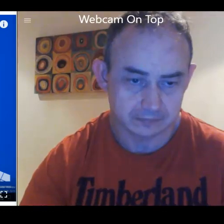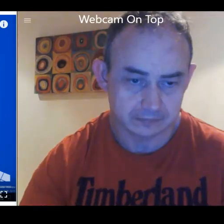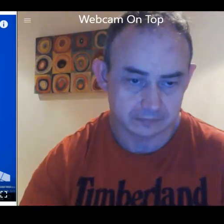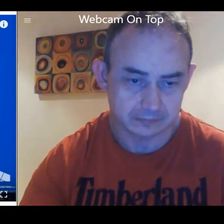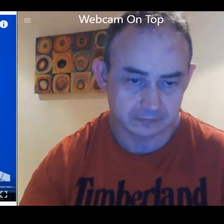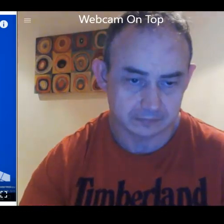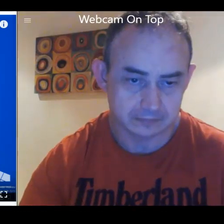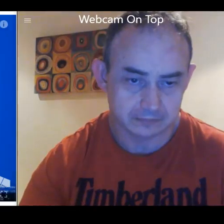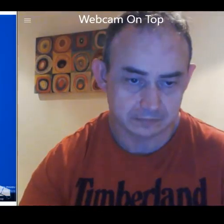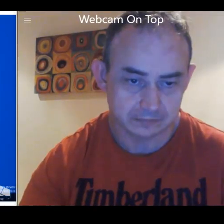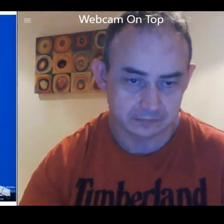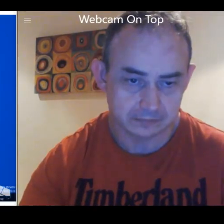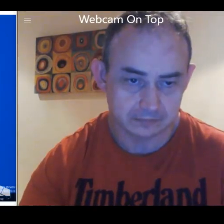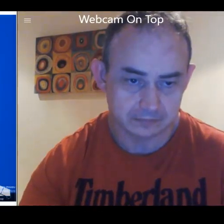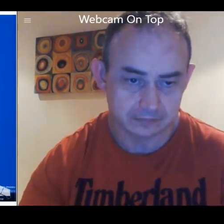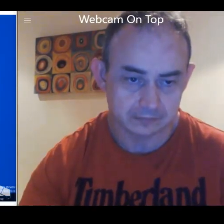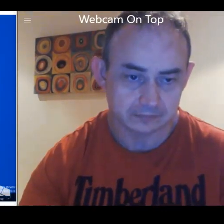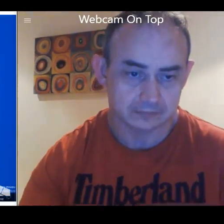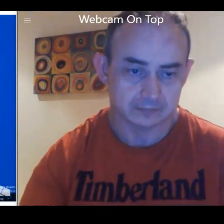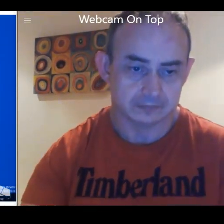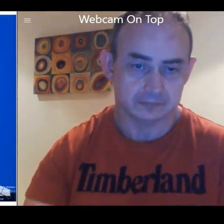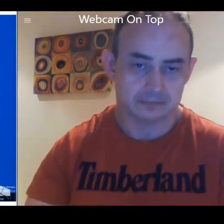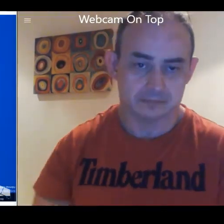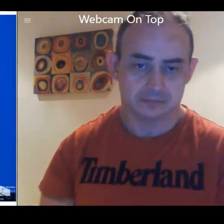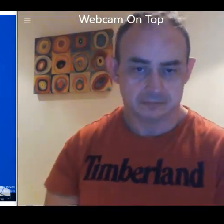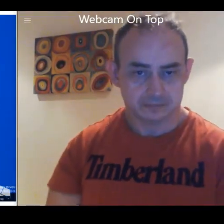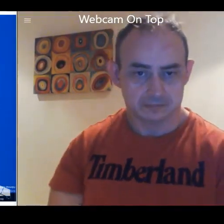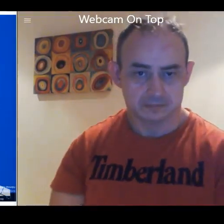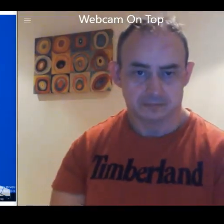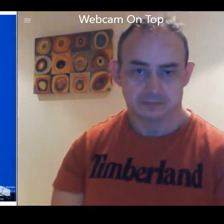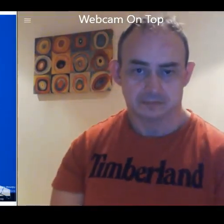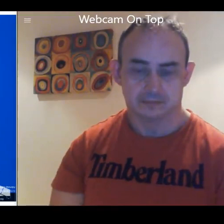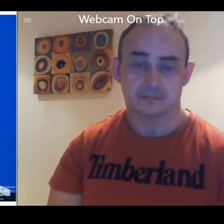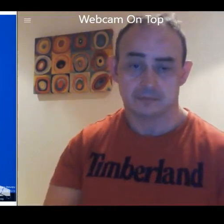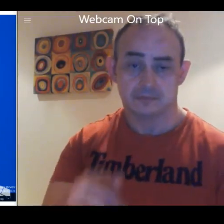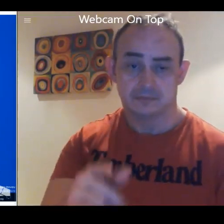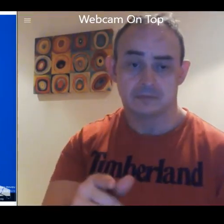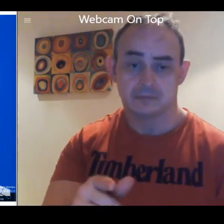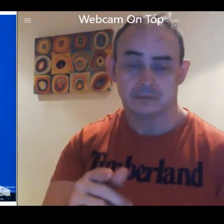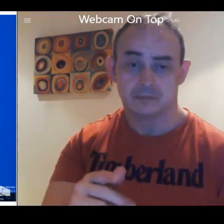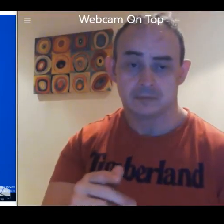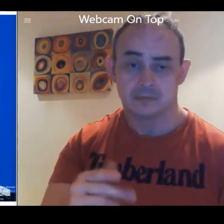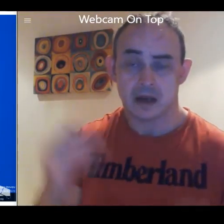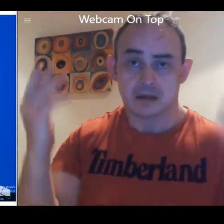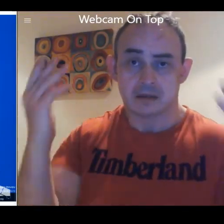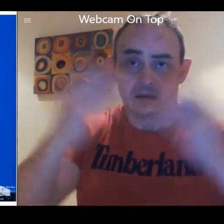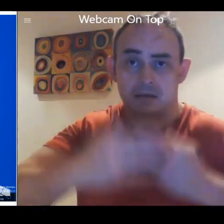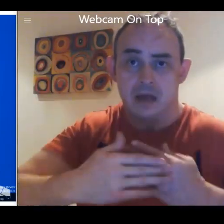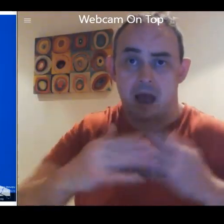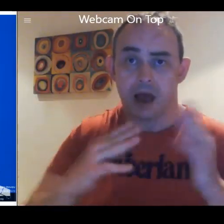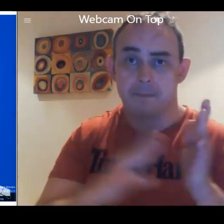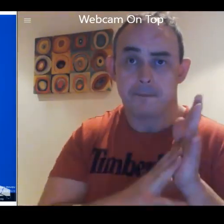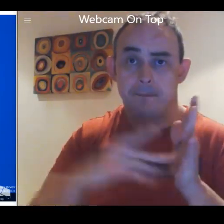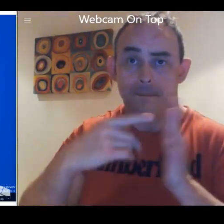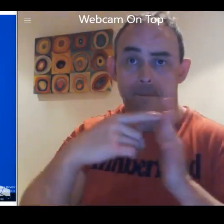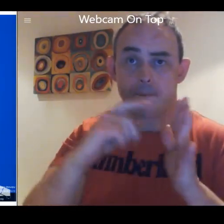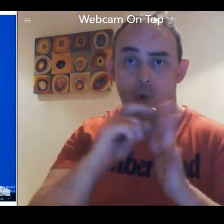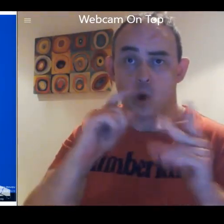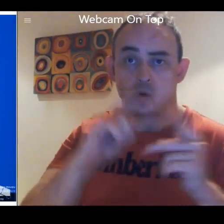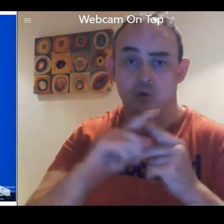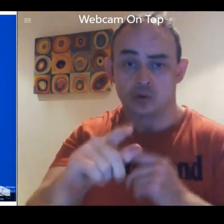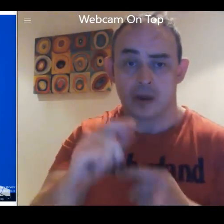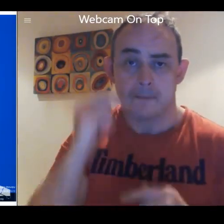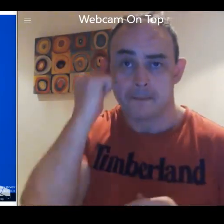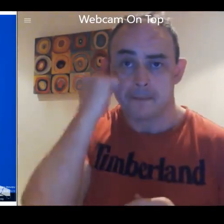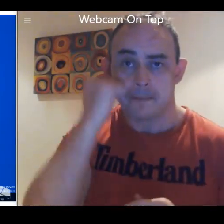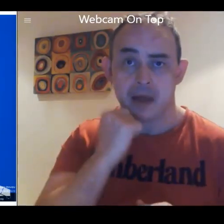our last build, the system-wide lights theme to the operating system in this build as well. So we jump into personalization here, go down to colors, you'll see that there's